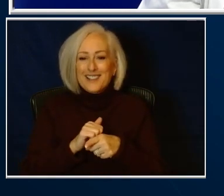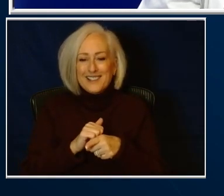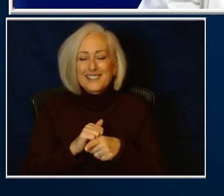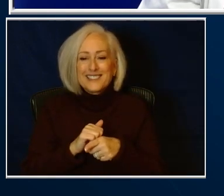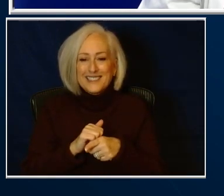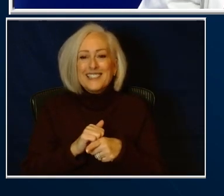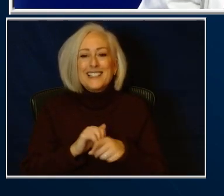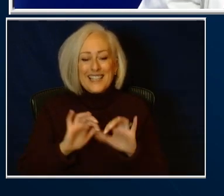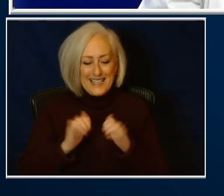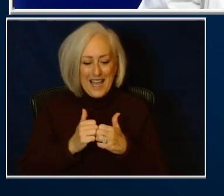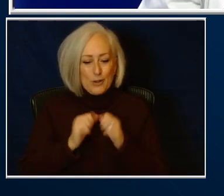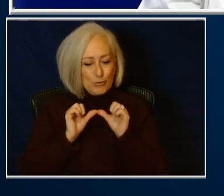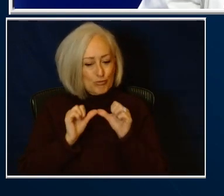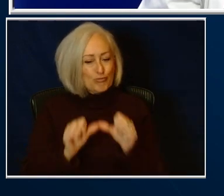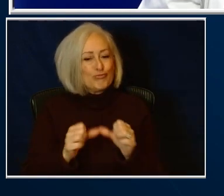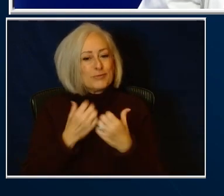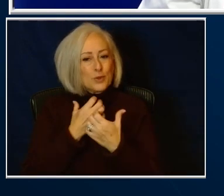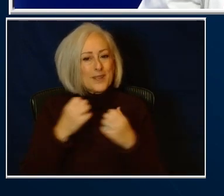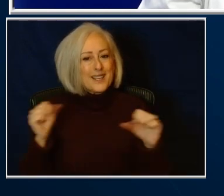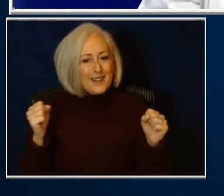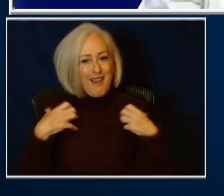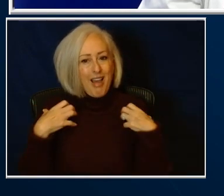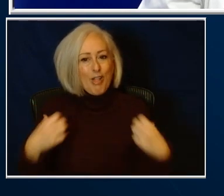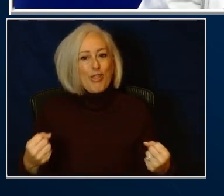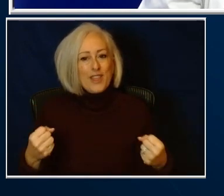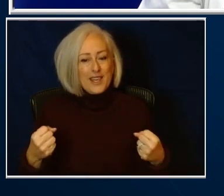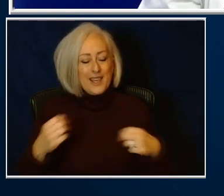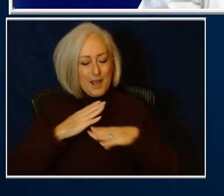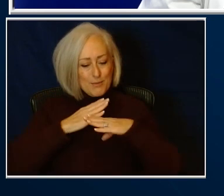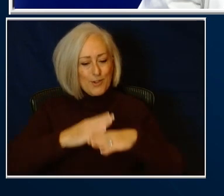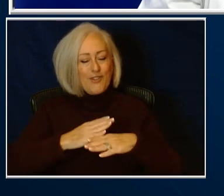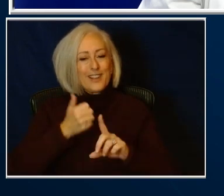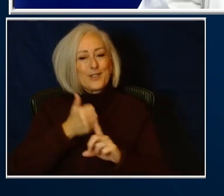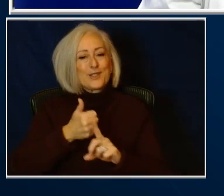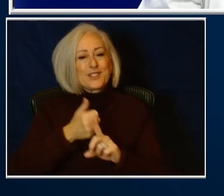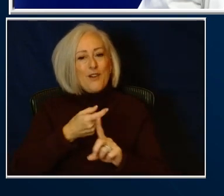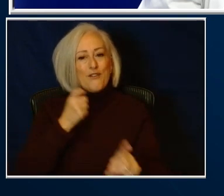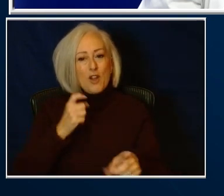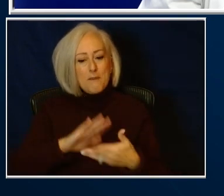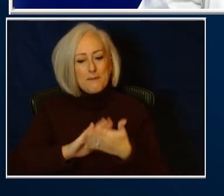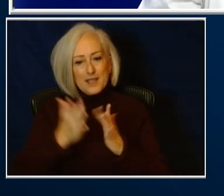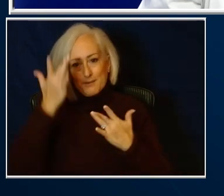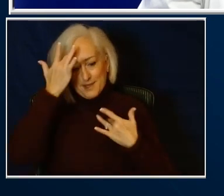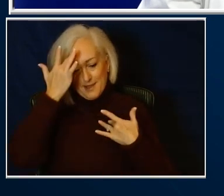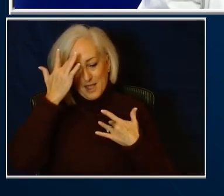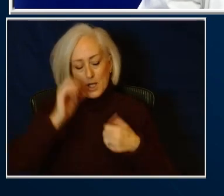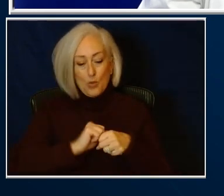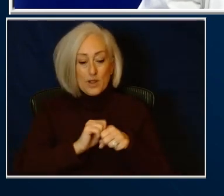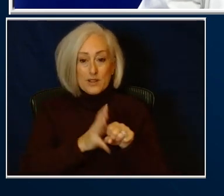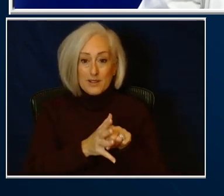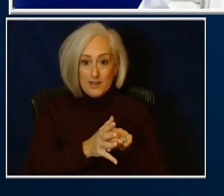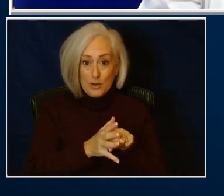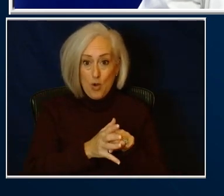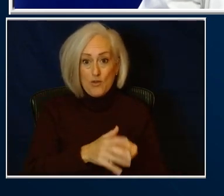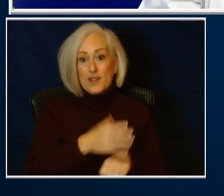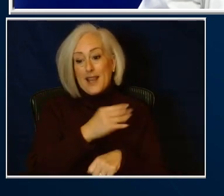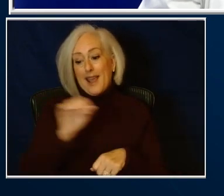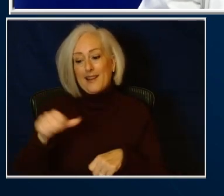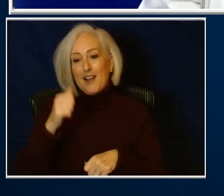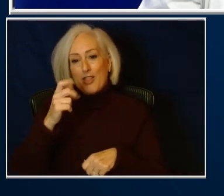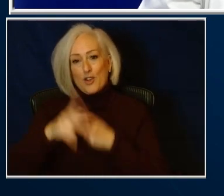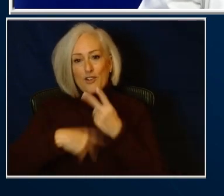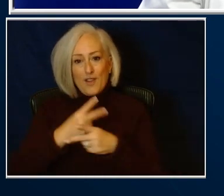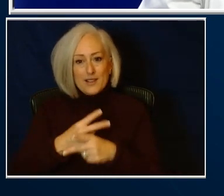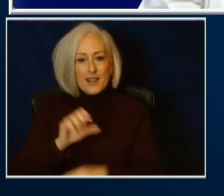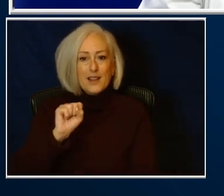to stay healthy and try to prevent yourself from getting infected, not only with SARS-CoV-2, but those other viruses, RSV, influenza,